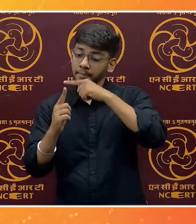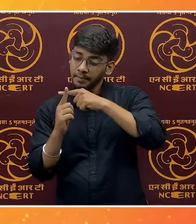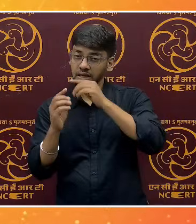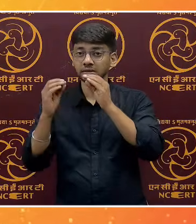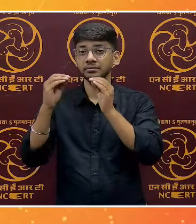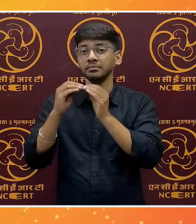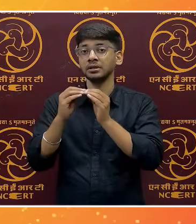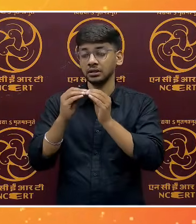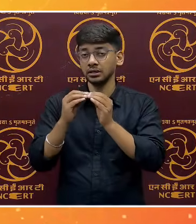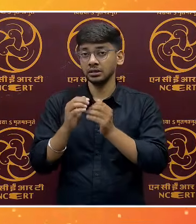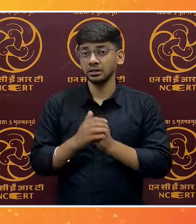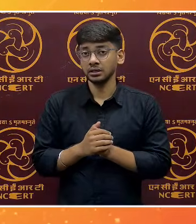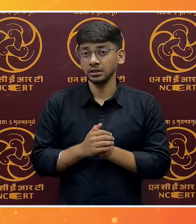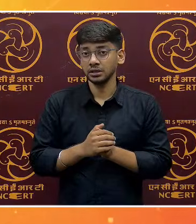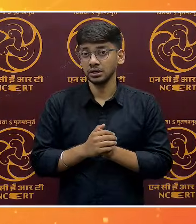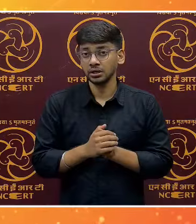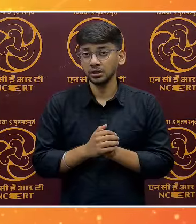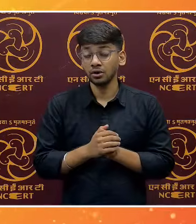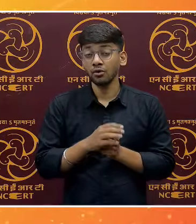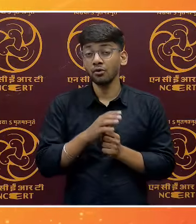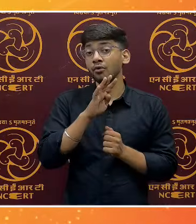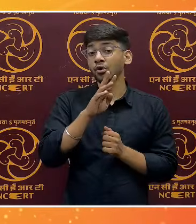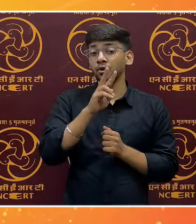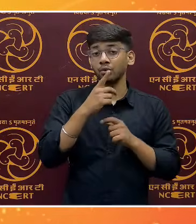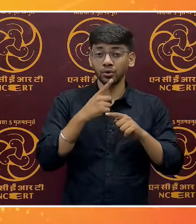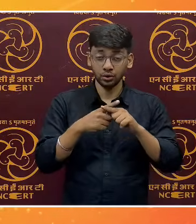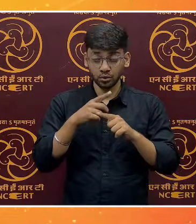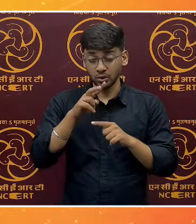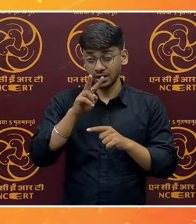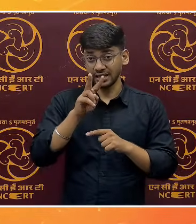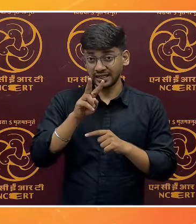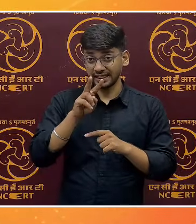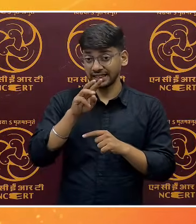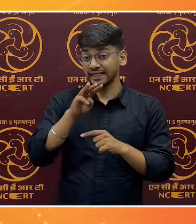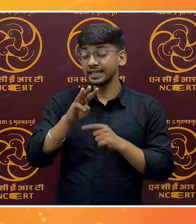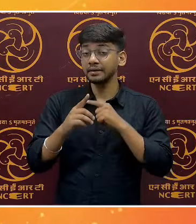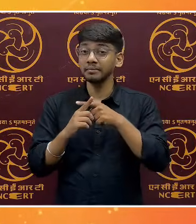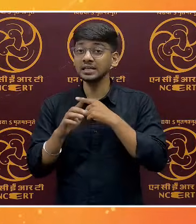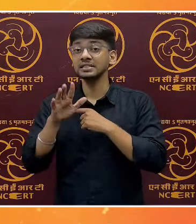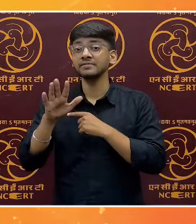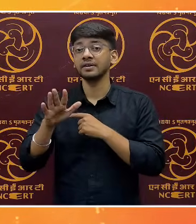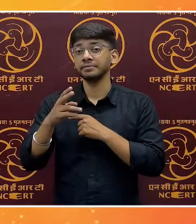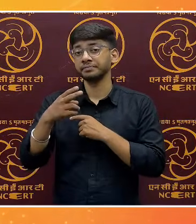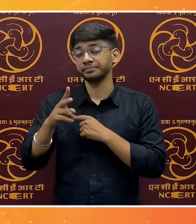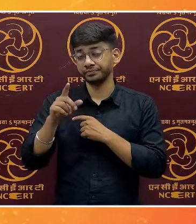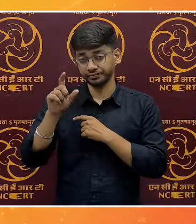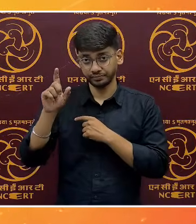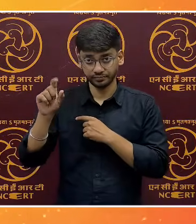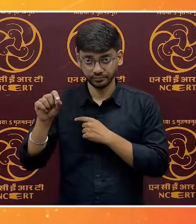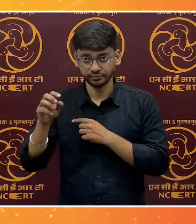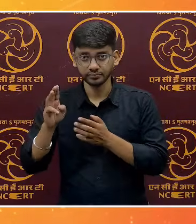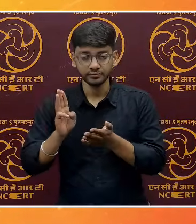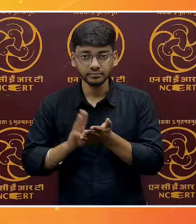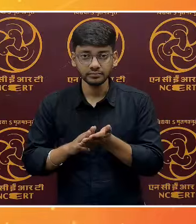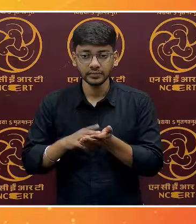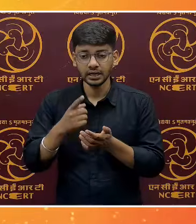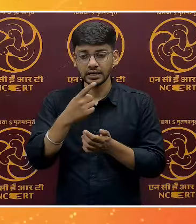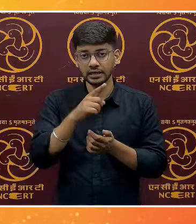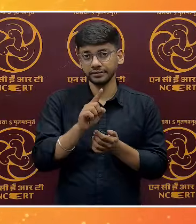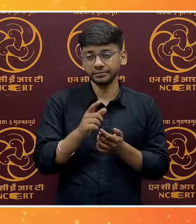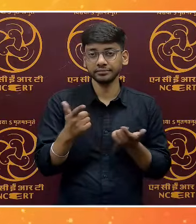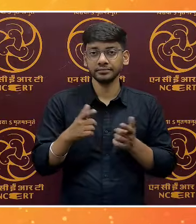So 2 into 3 plus 2, 2 into 5, this is 10 meter. So correct option